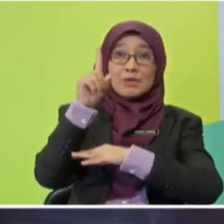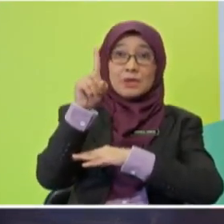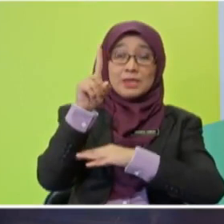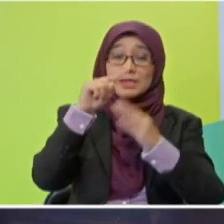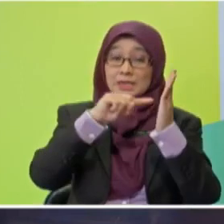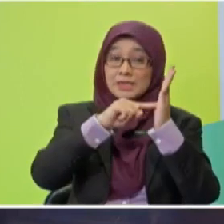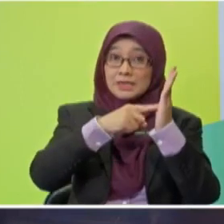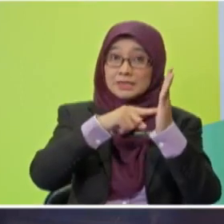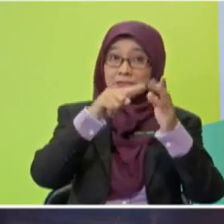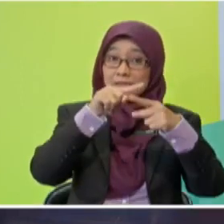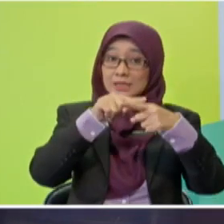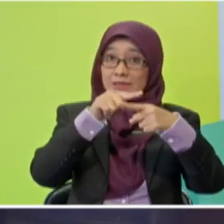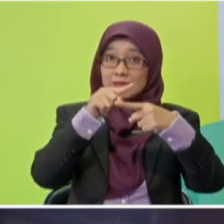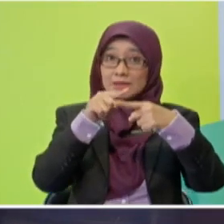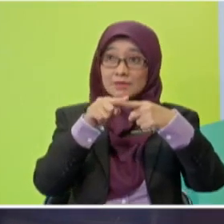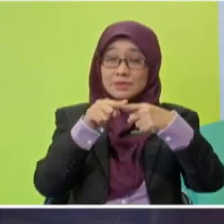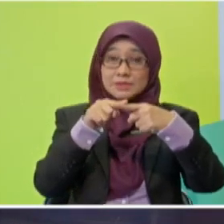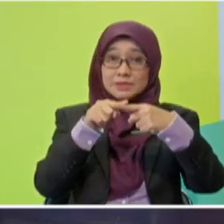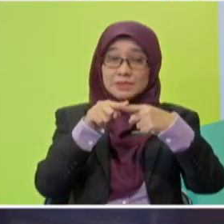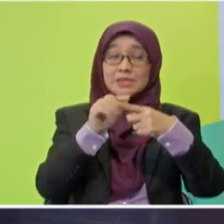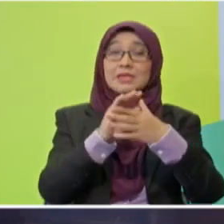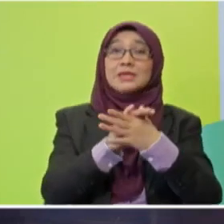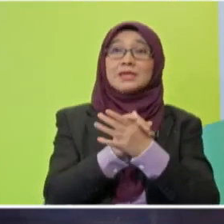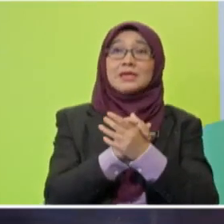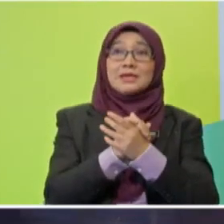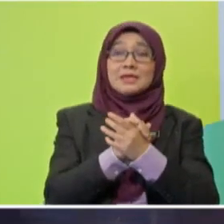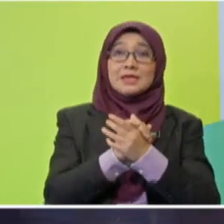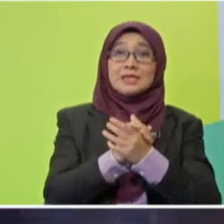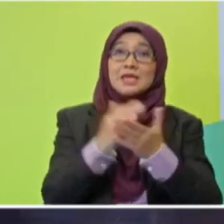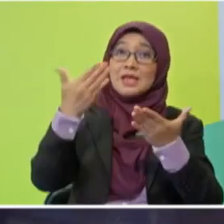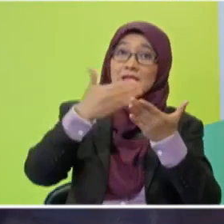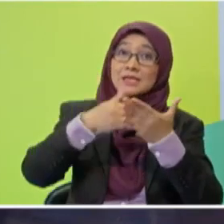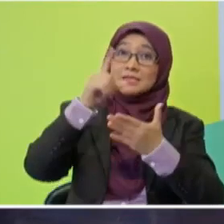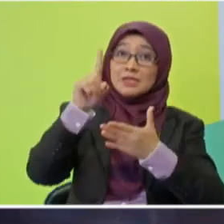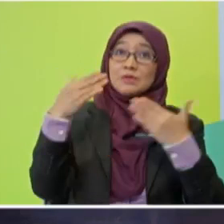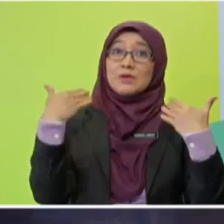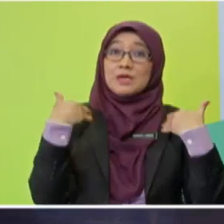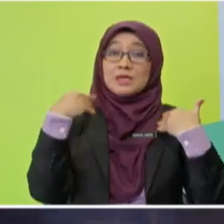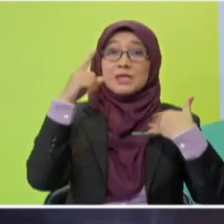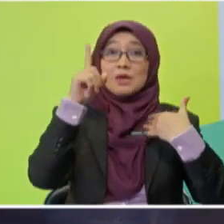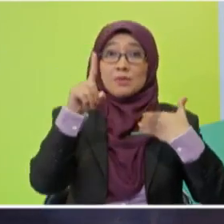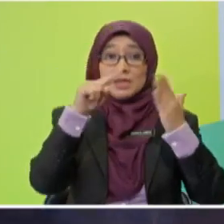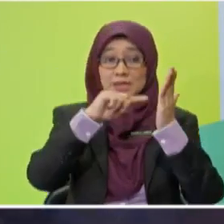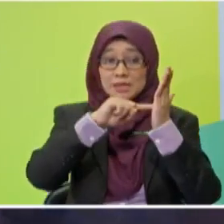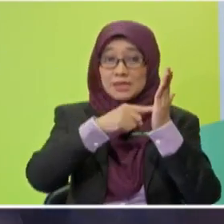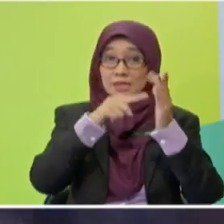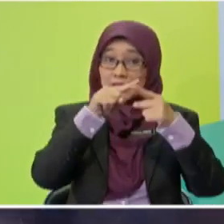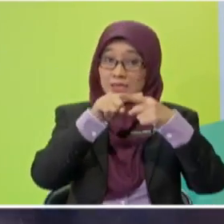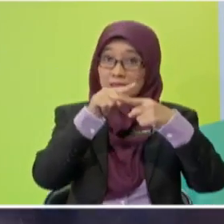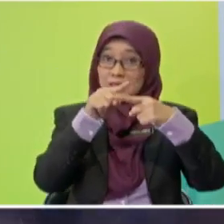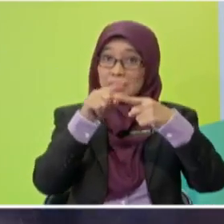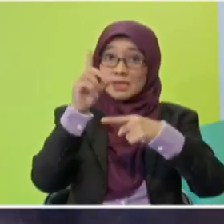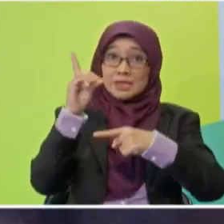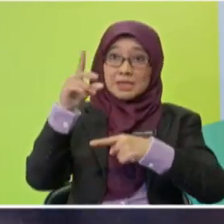final answer, the product, should have 2 decimal places. Yes, you're Yeah? right. Can you Okay. perform here? So let me try and do